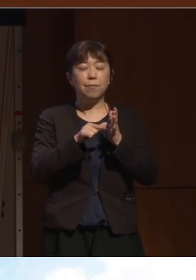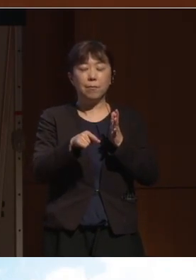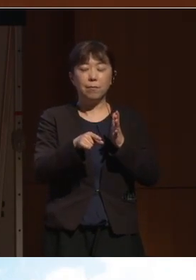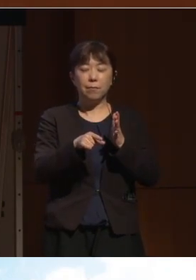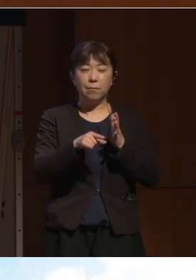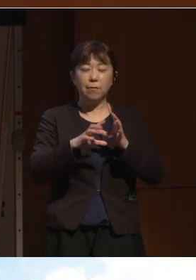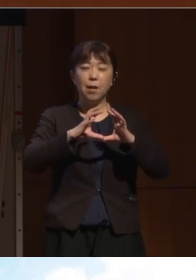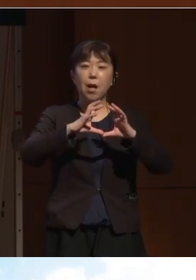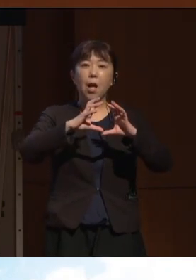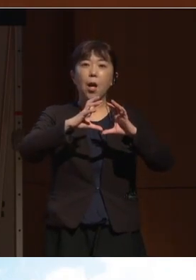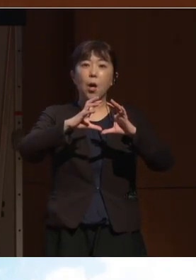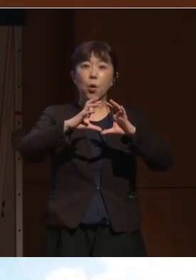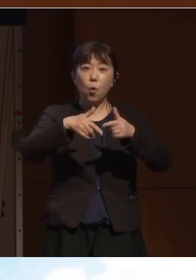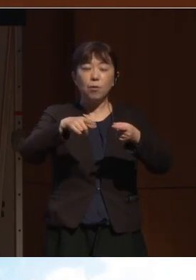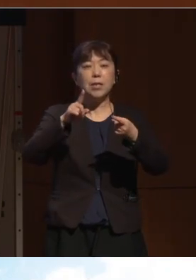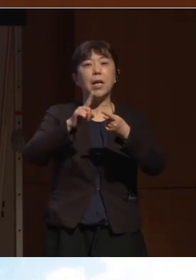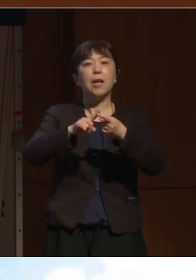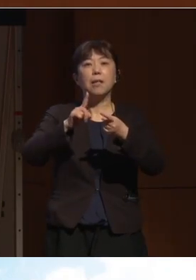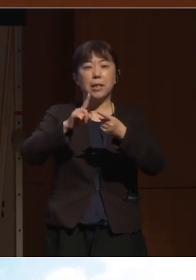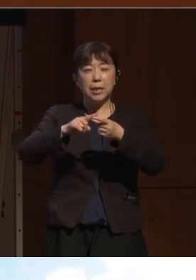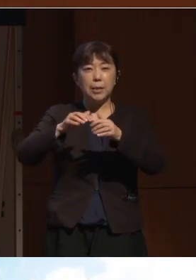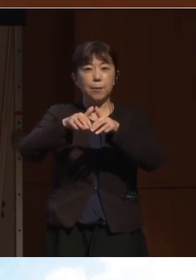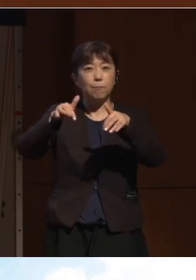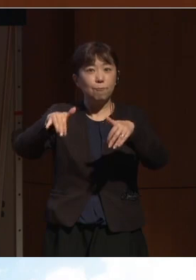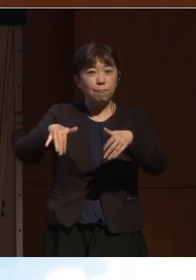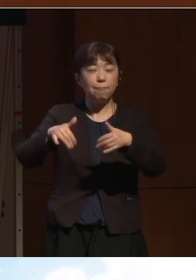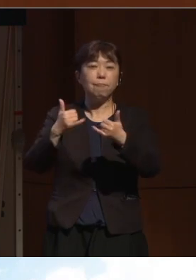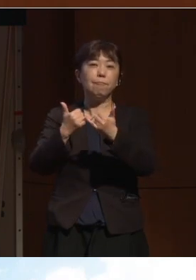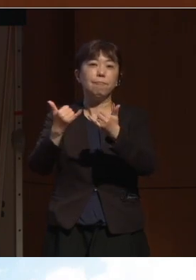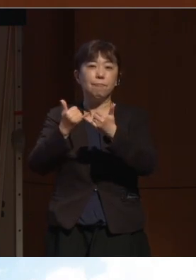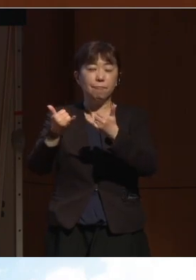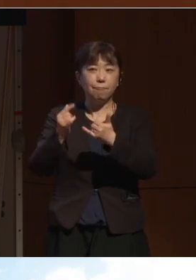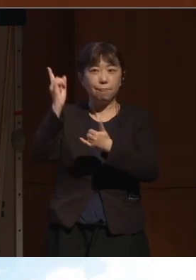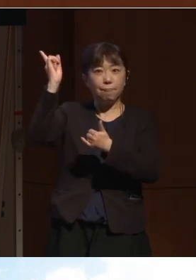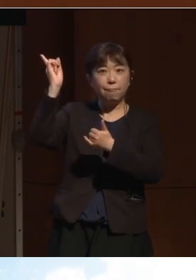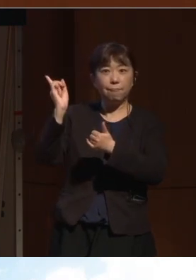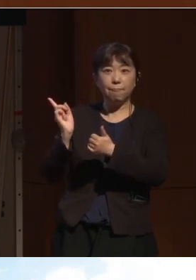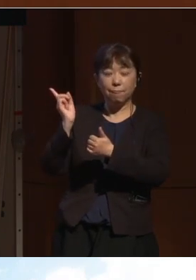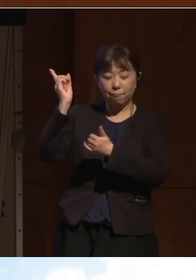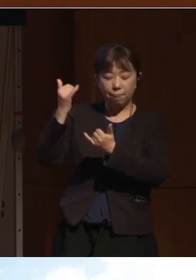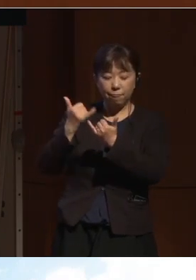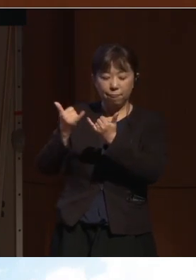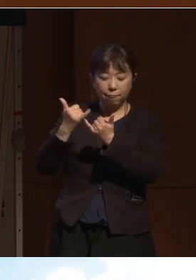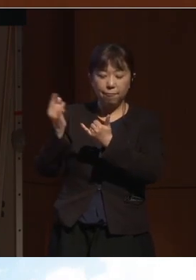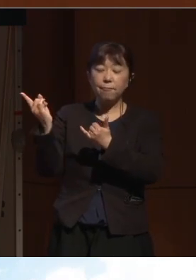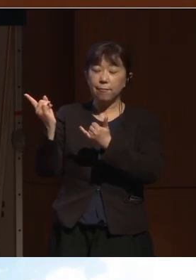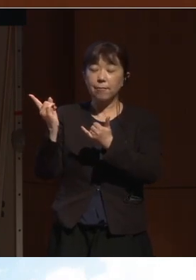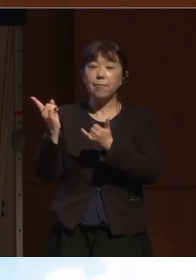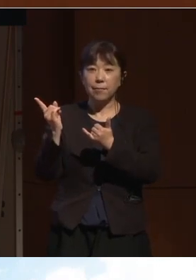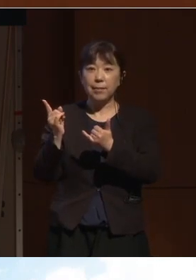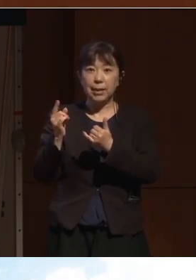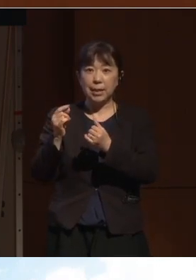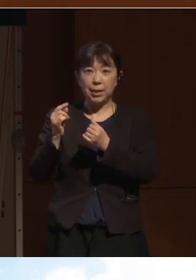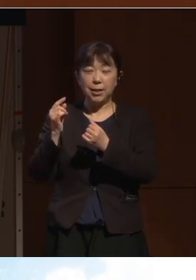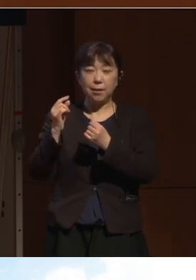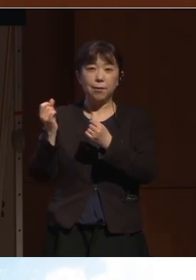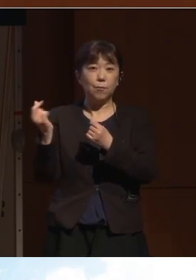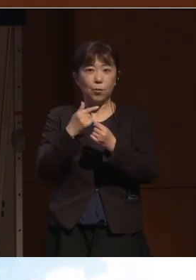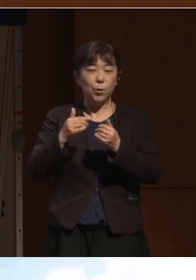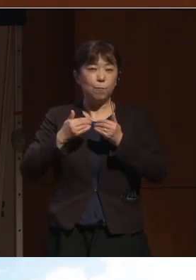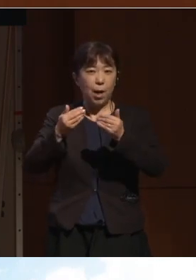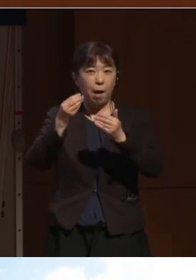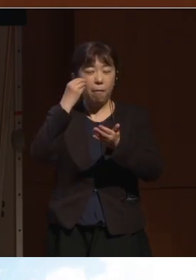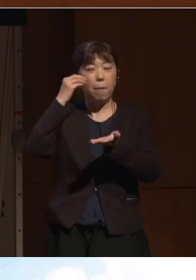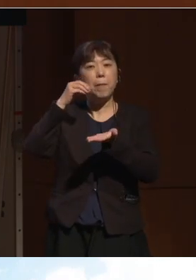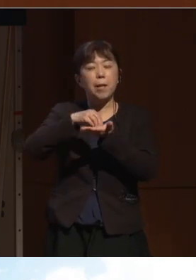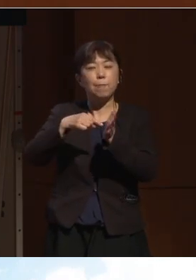REMAP-CAP, the second on the slide here, that gave us the underlying evidence there. And just as people in a one-to-one clinical encounter, for those of